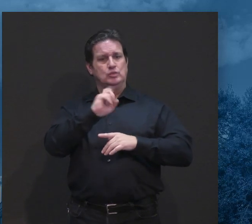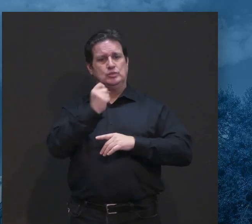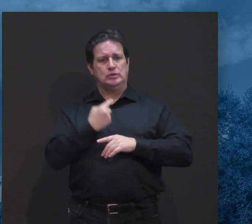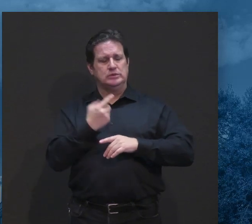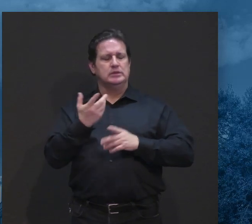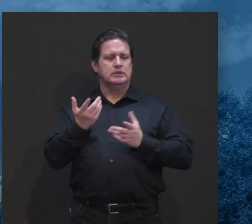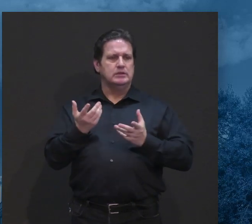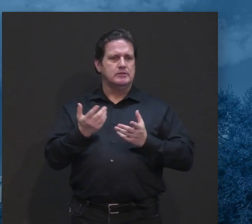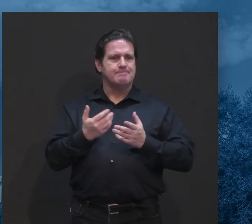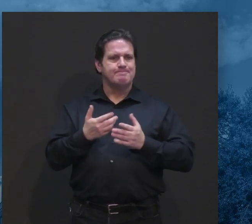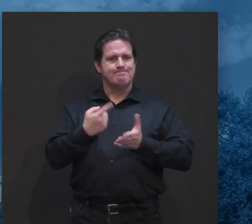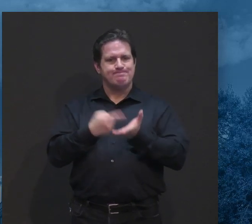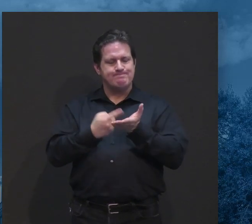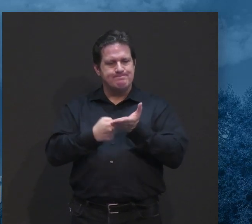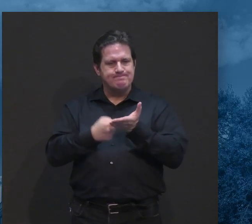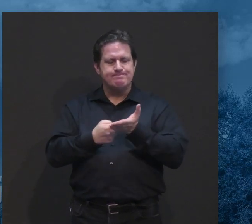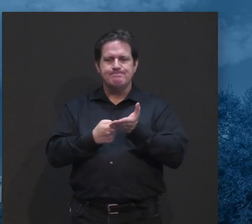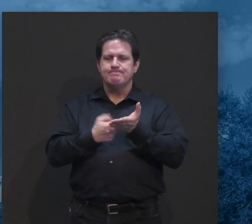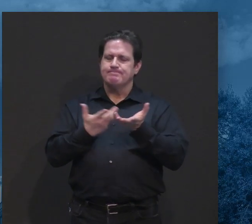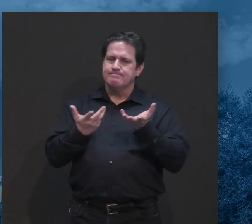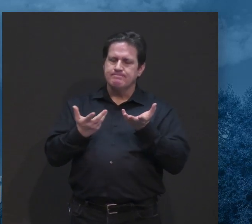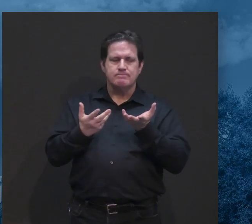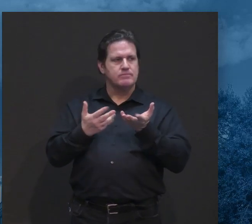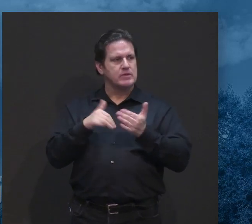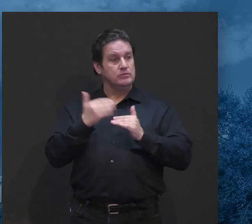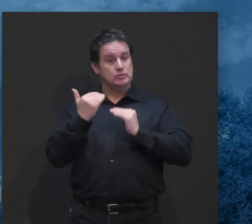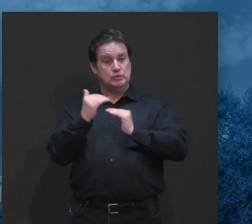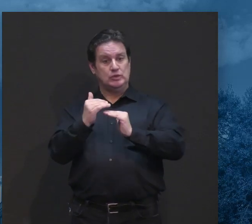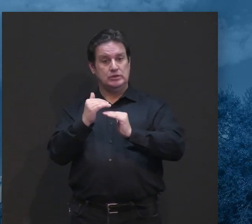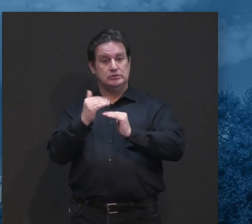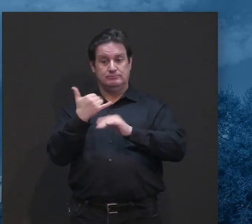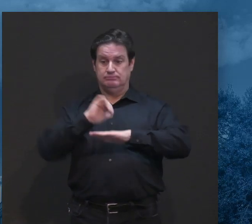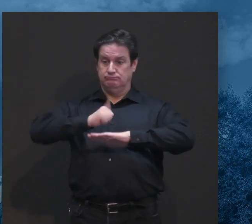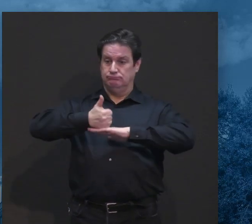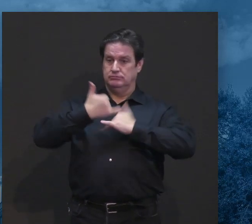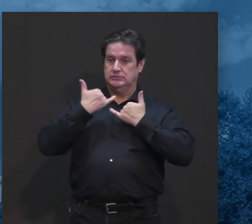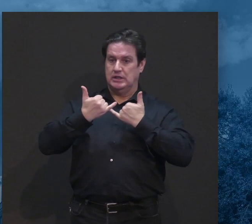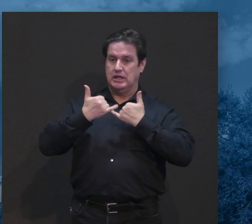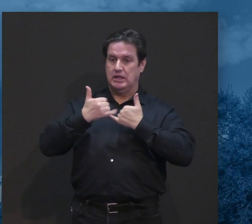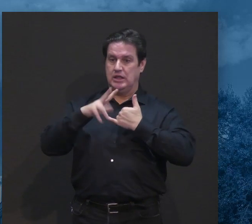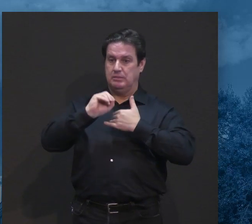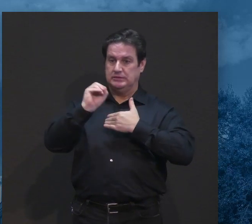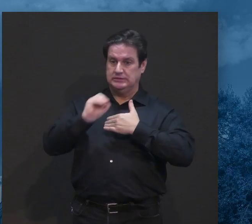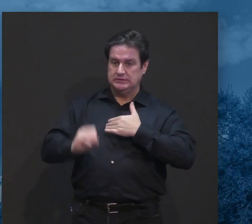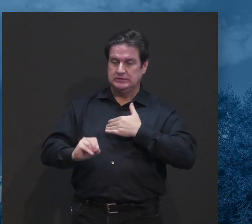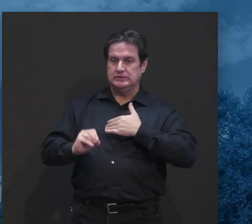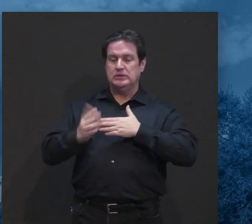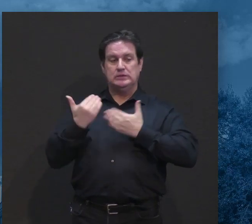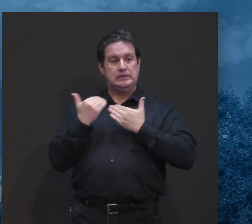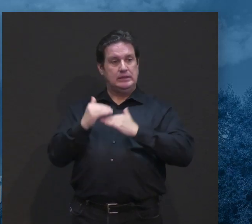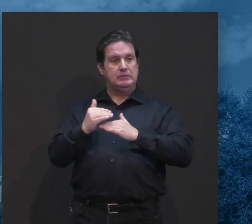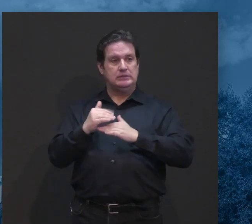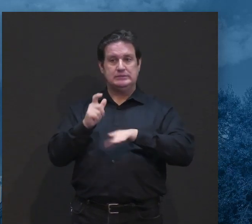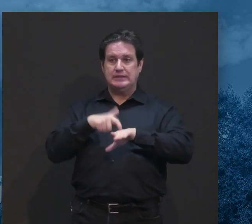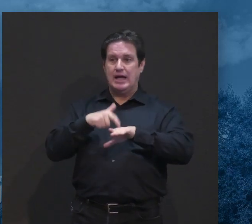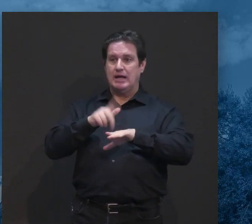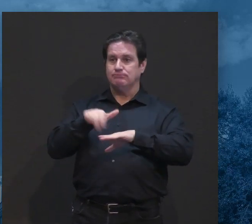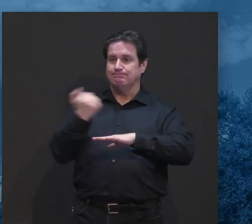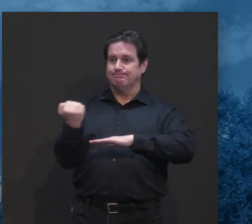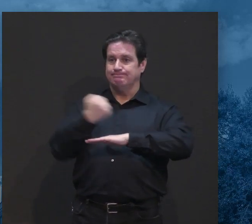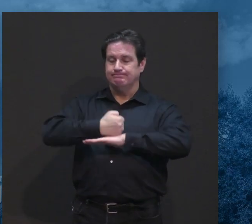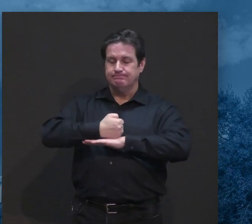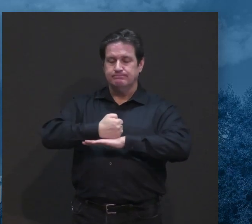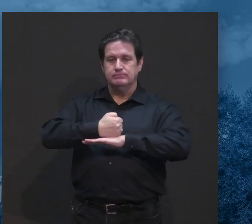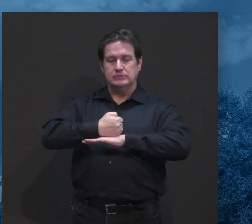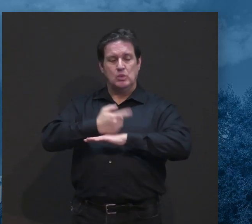question, we talked about looking at whether or not the restrictions that are currently in place at 30% and the limitations at the bar are going